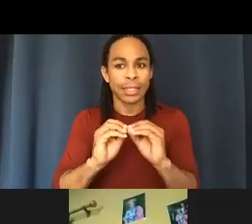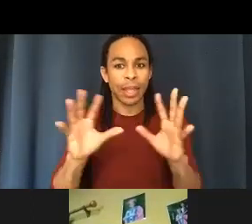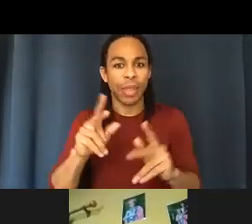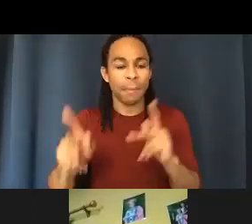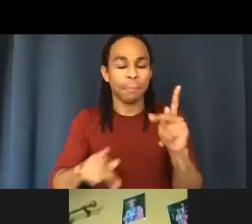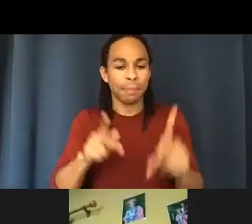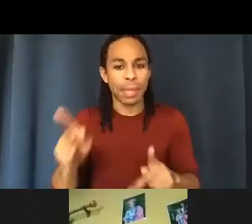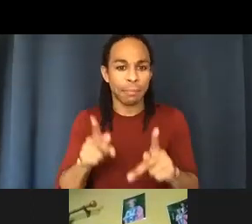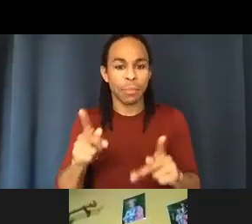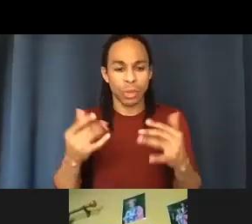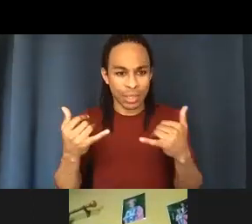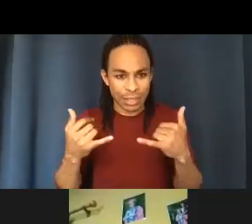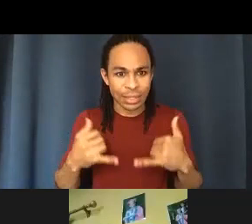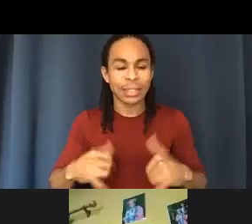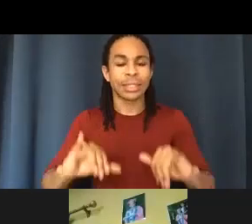holding